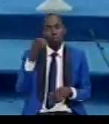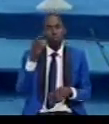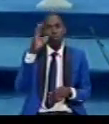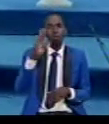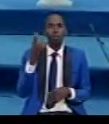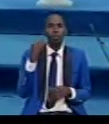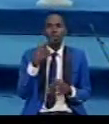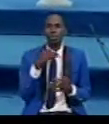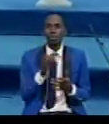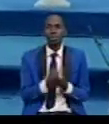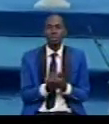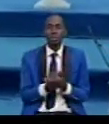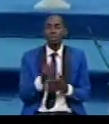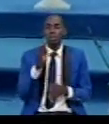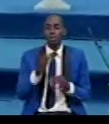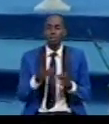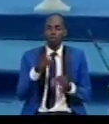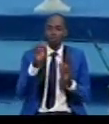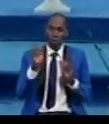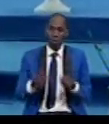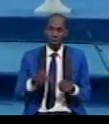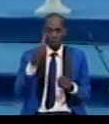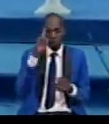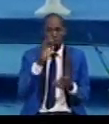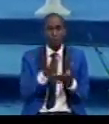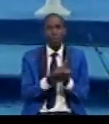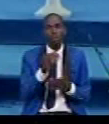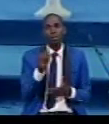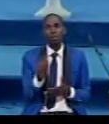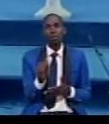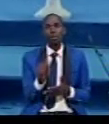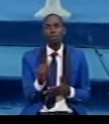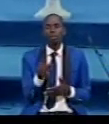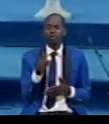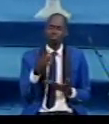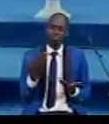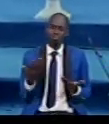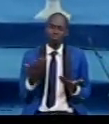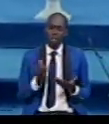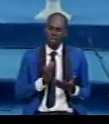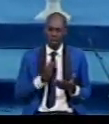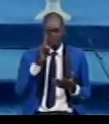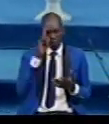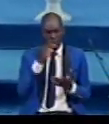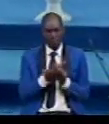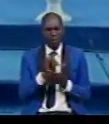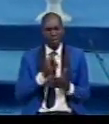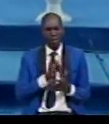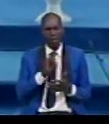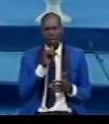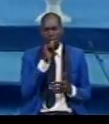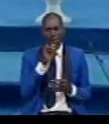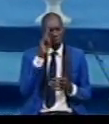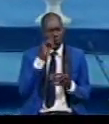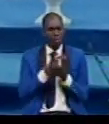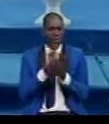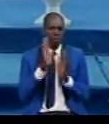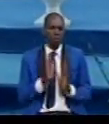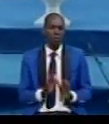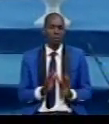thou canst believe, if thou, I said, but I believe now. I'm a believer, I believe now. So,